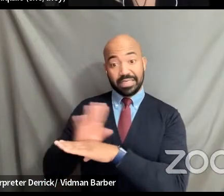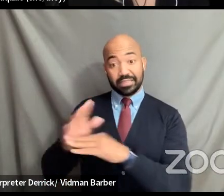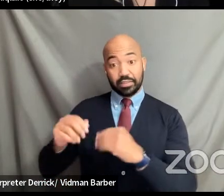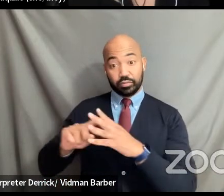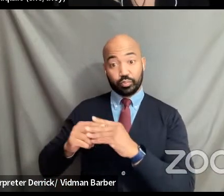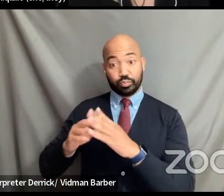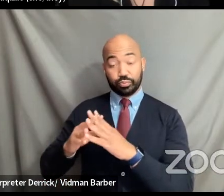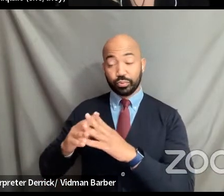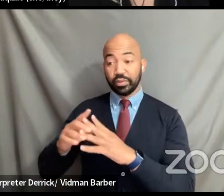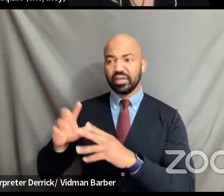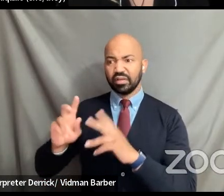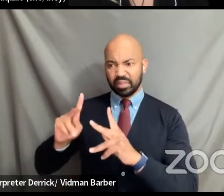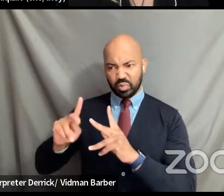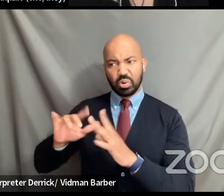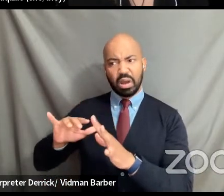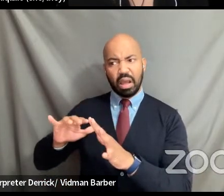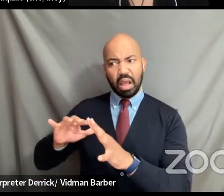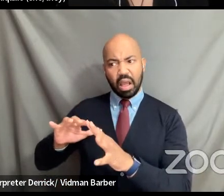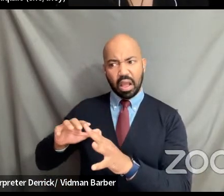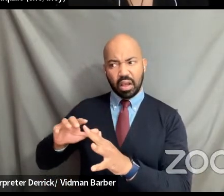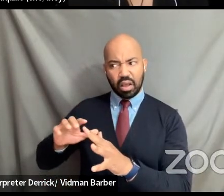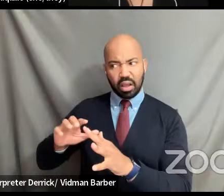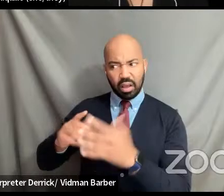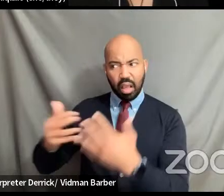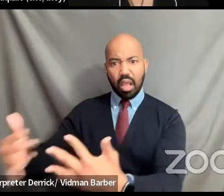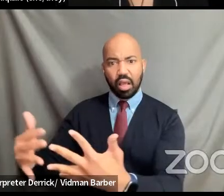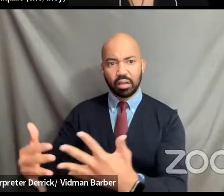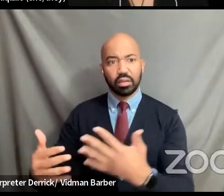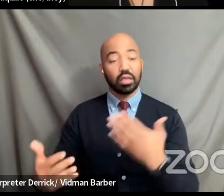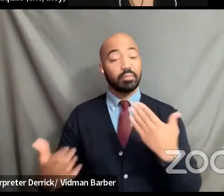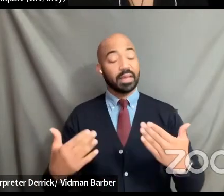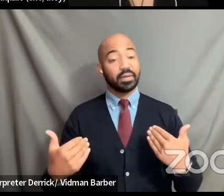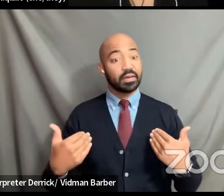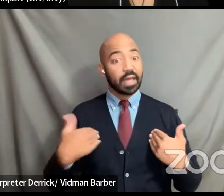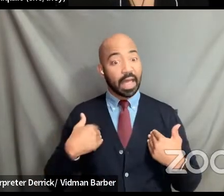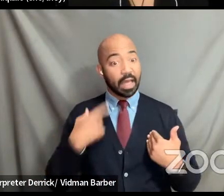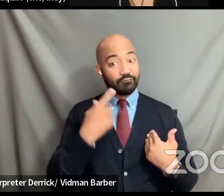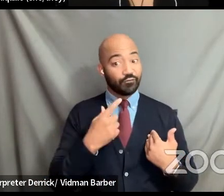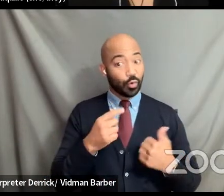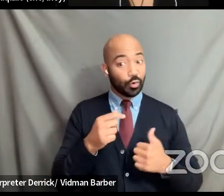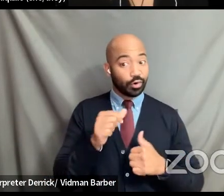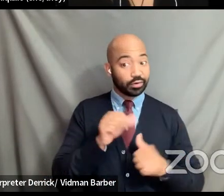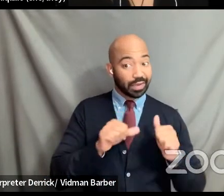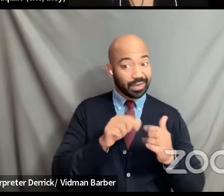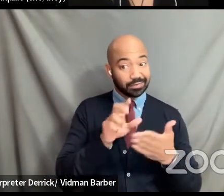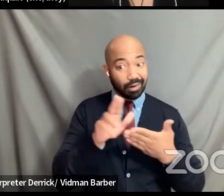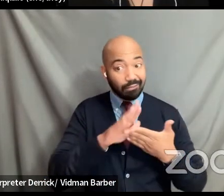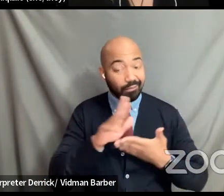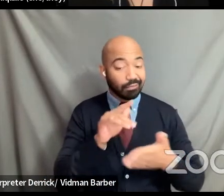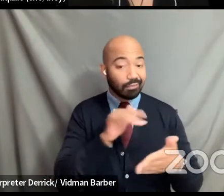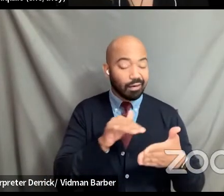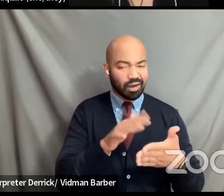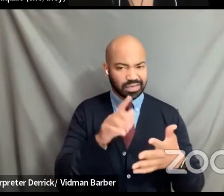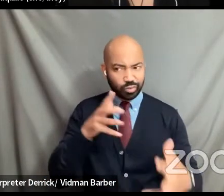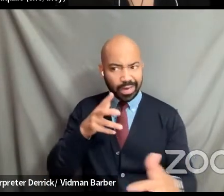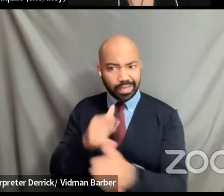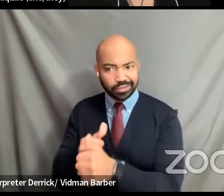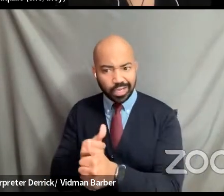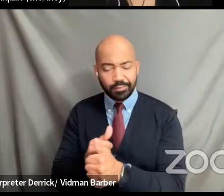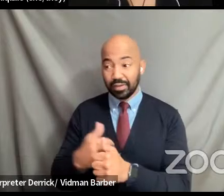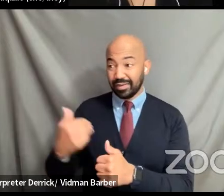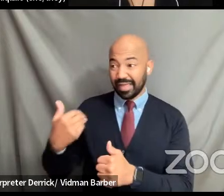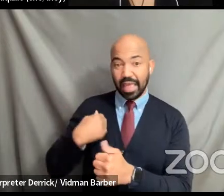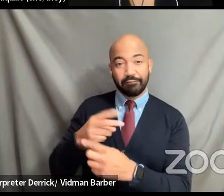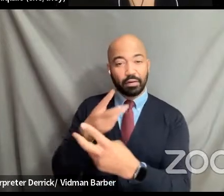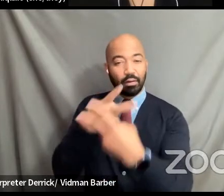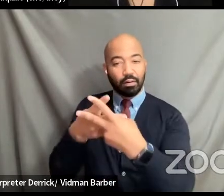interest groups. So maybe there could be a Black and Marine Science Slack channel, but it's a community where they have,